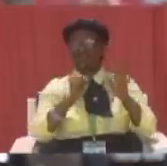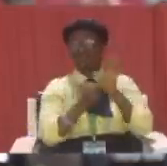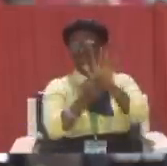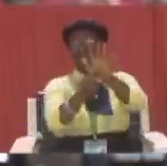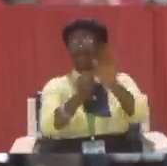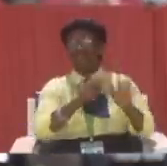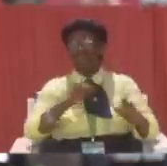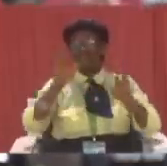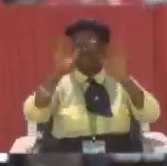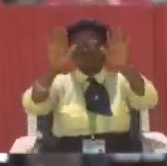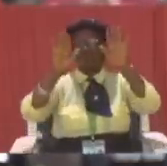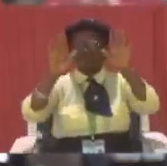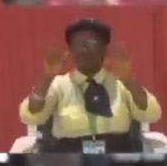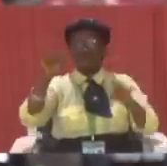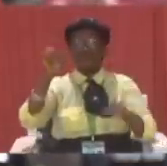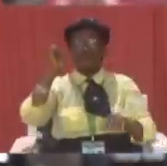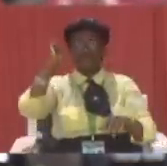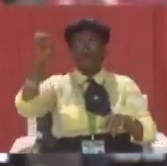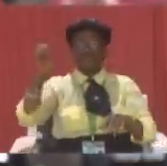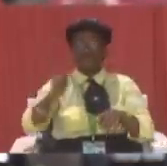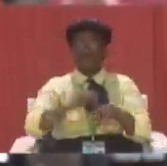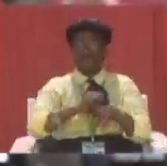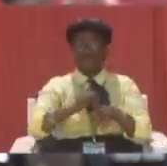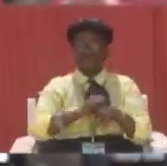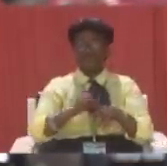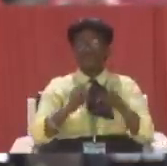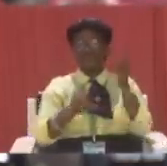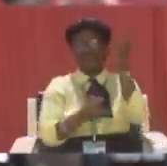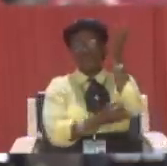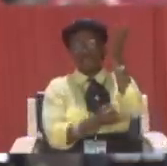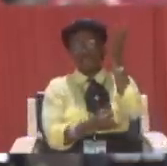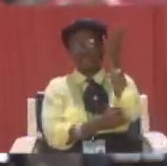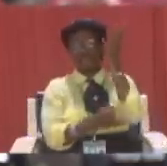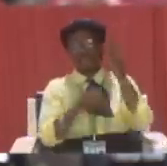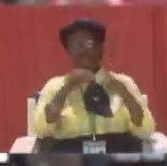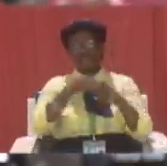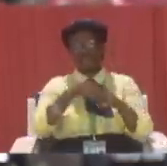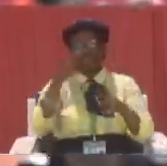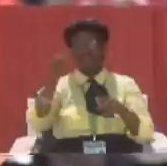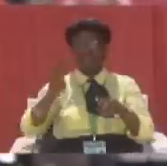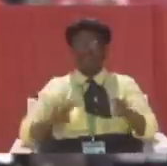he trained Isaac in the way of the Lord.